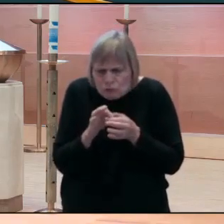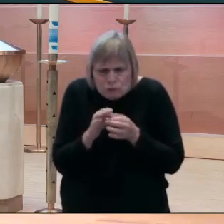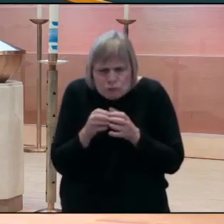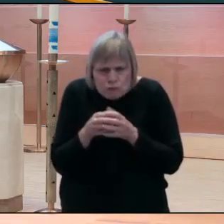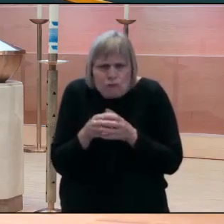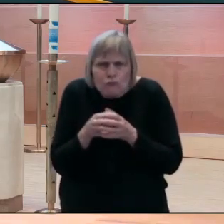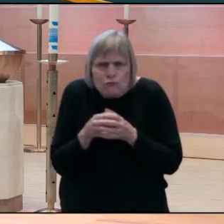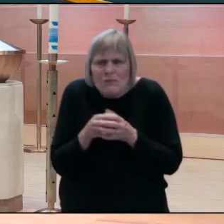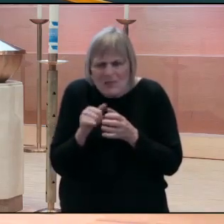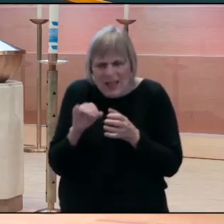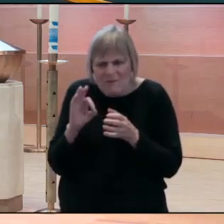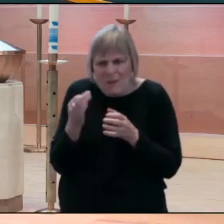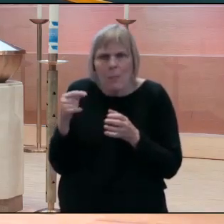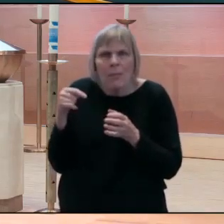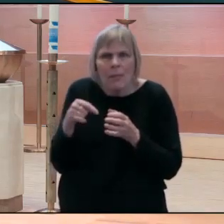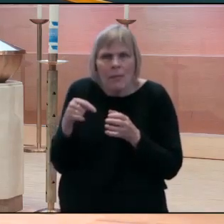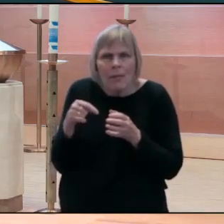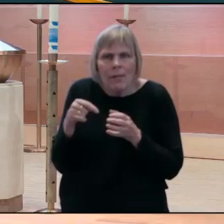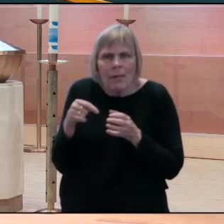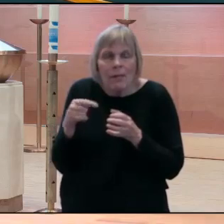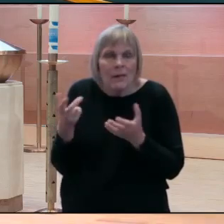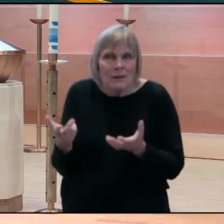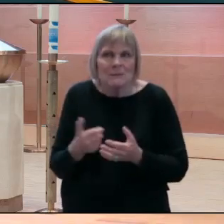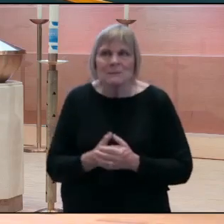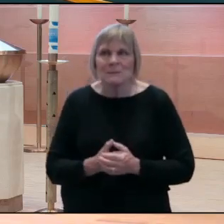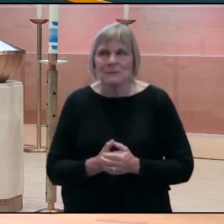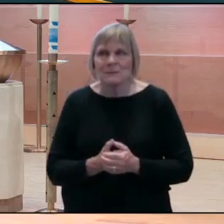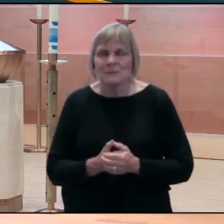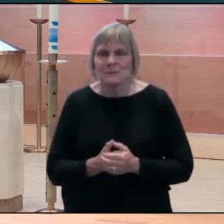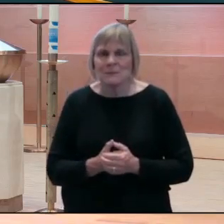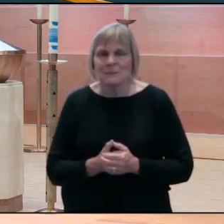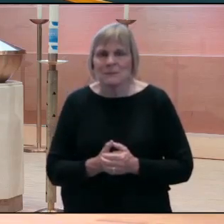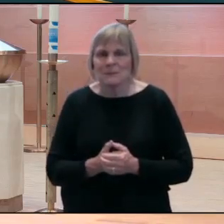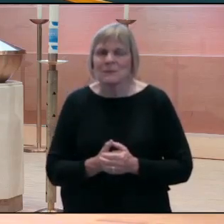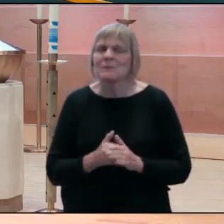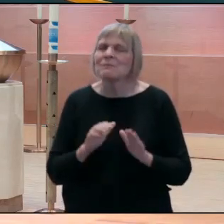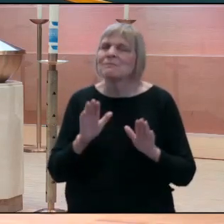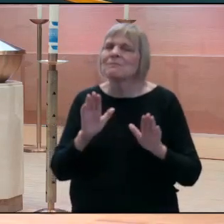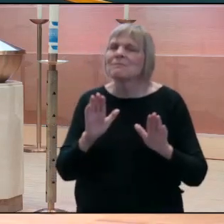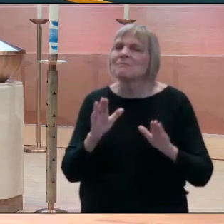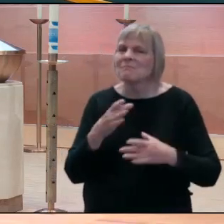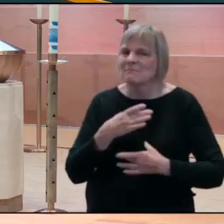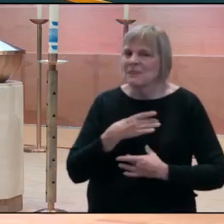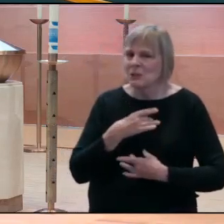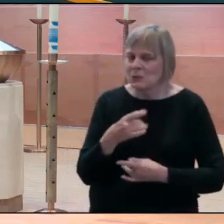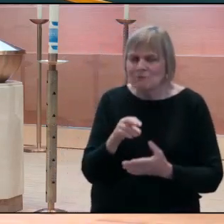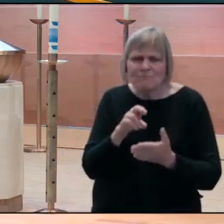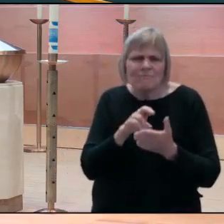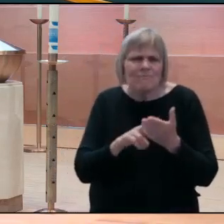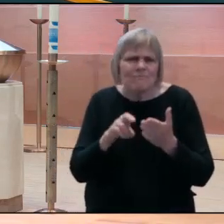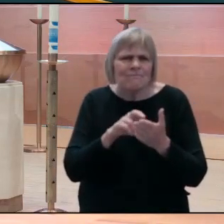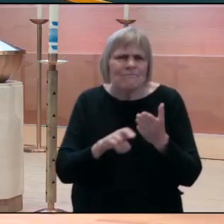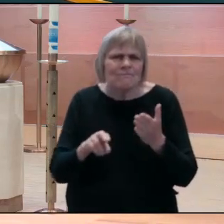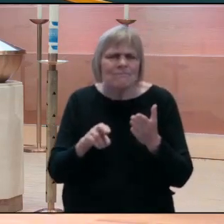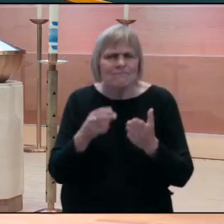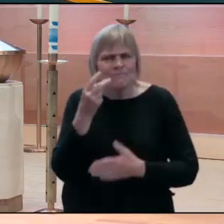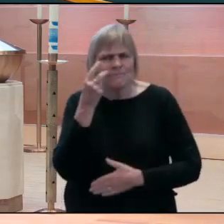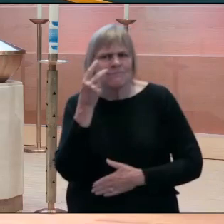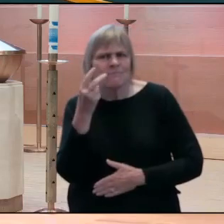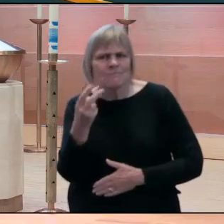we have, that's what we're like here. And yet it's interesting because research is coming out